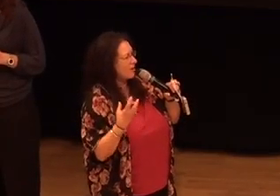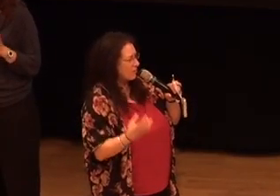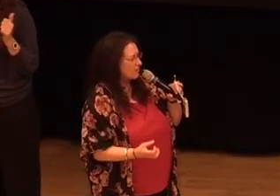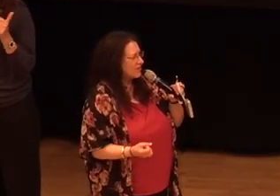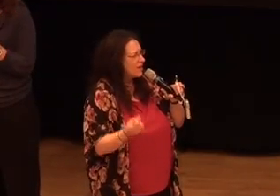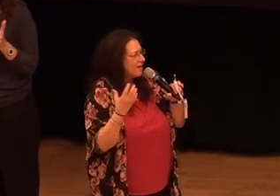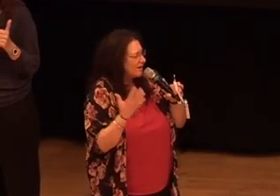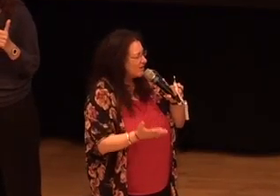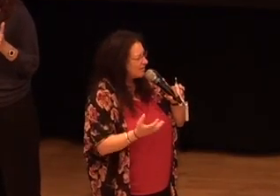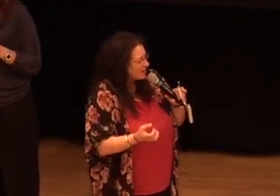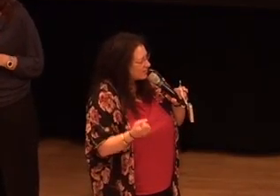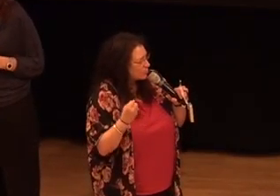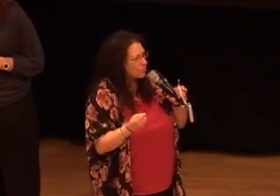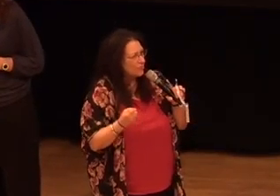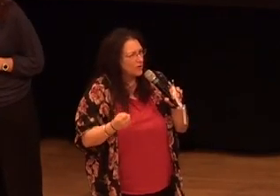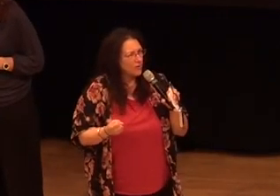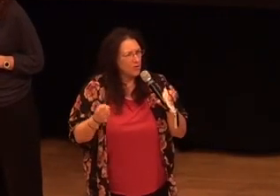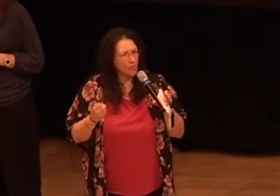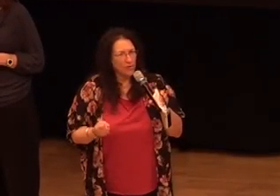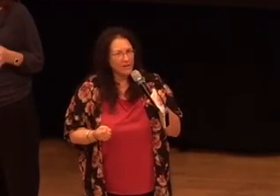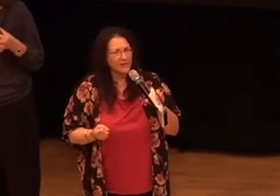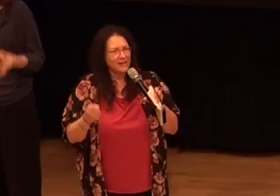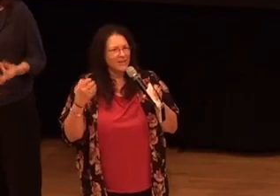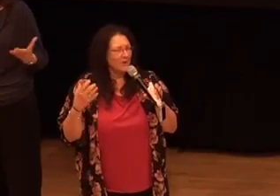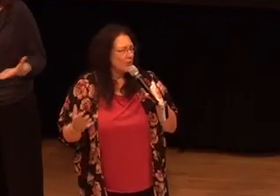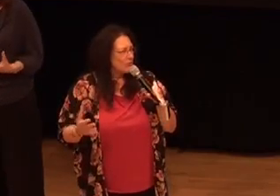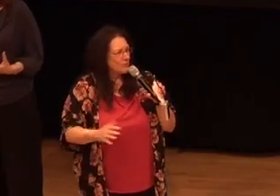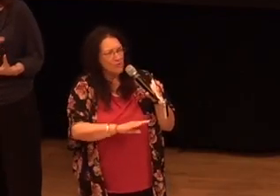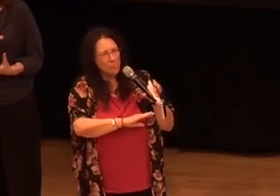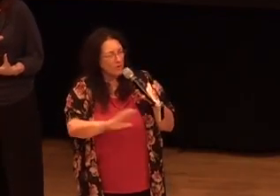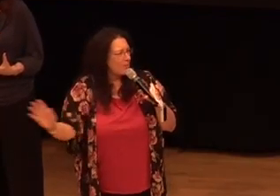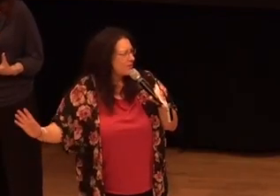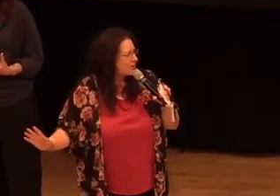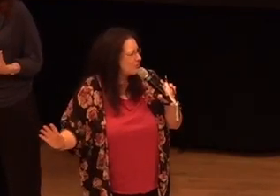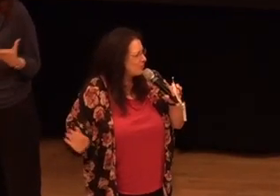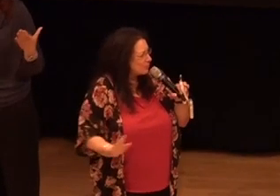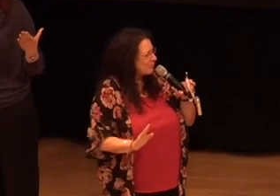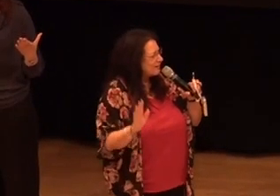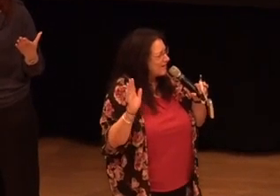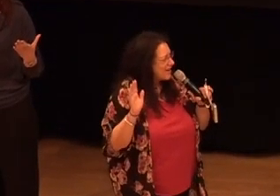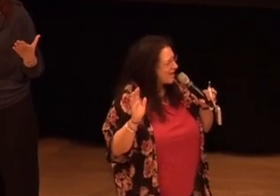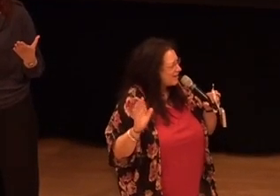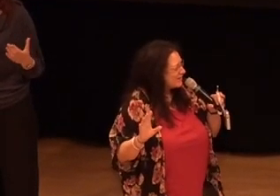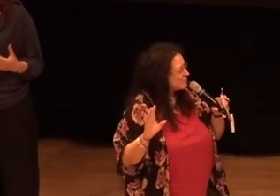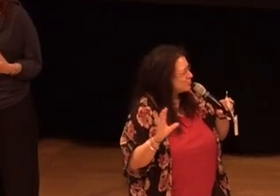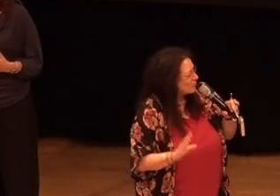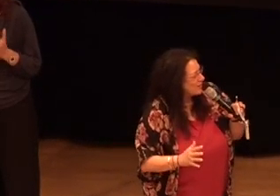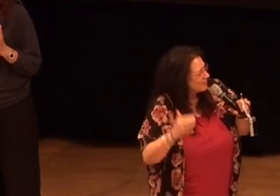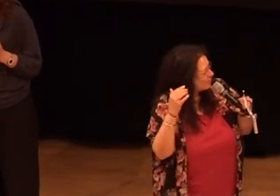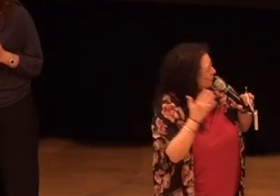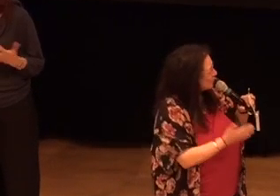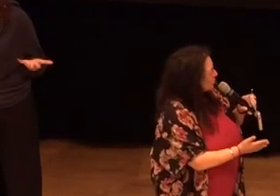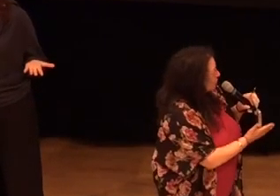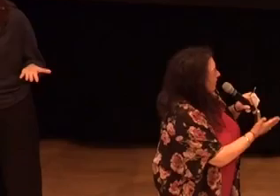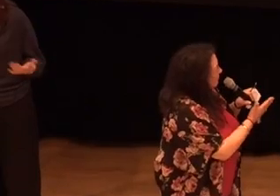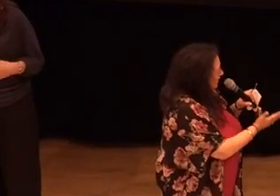own the narrative. And I think that's the roots here in New York, that New Yorkers don't put up with any other bullshit. And it was great